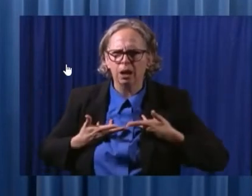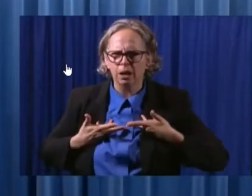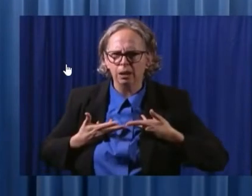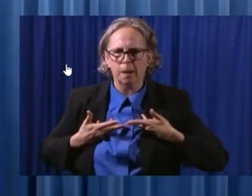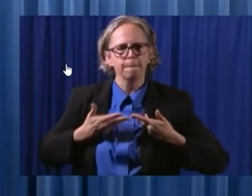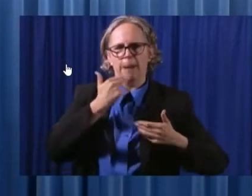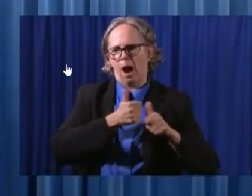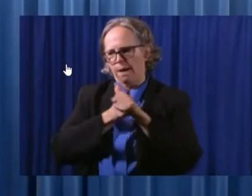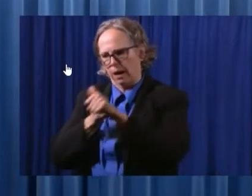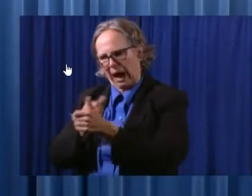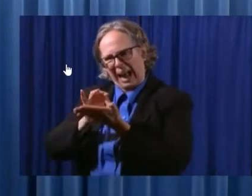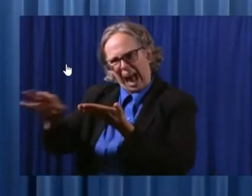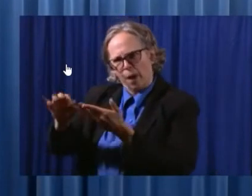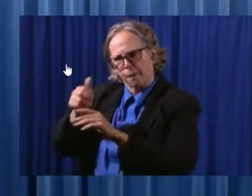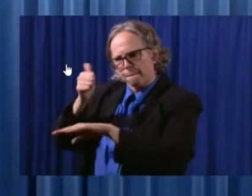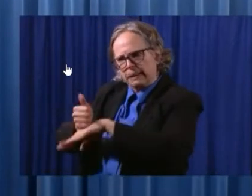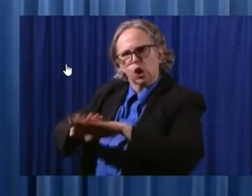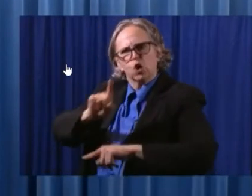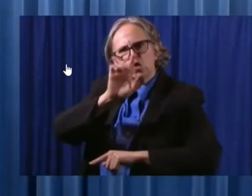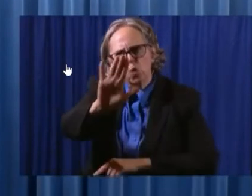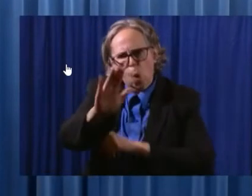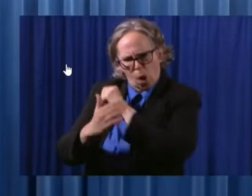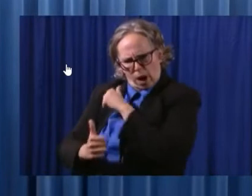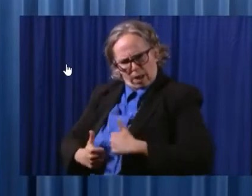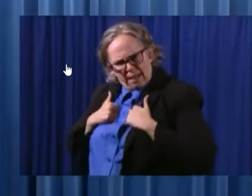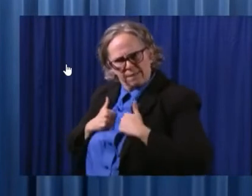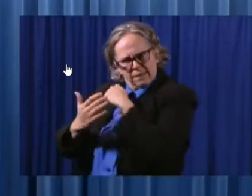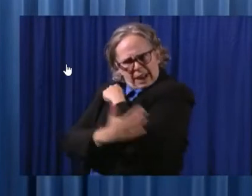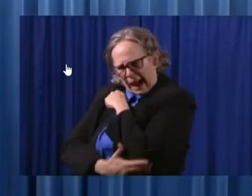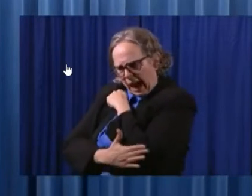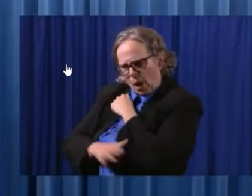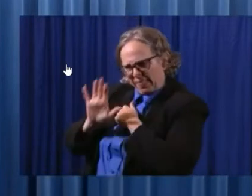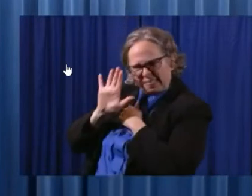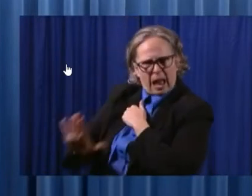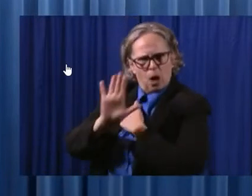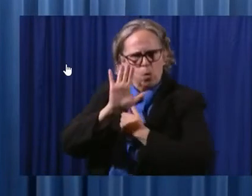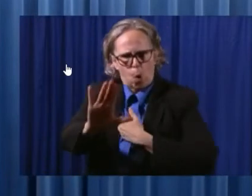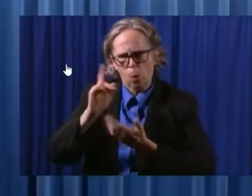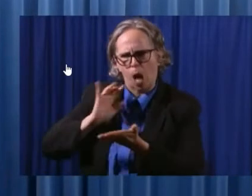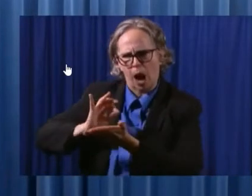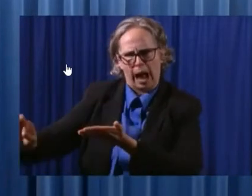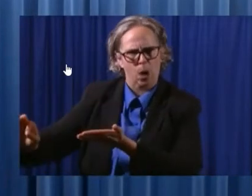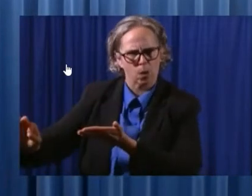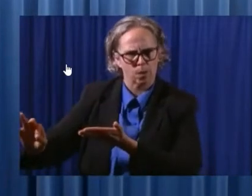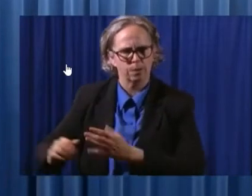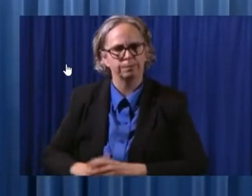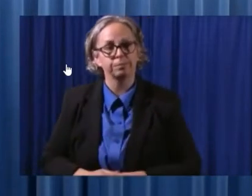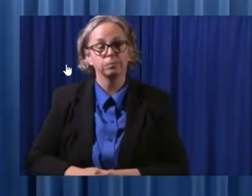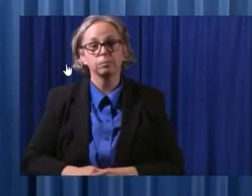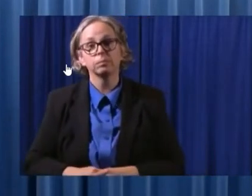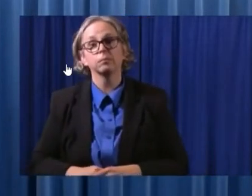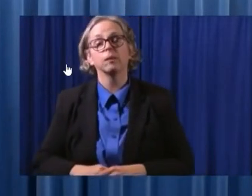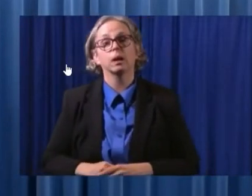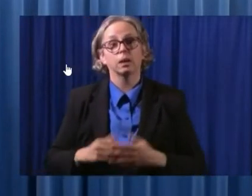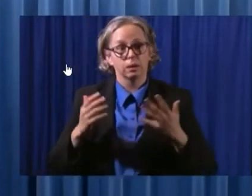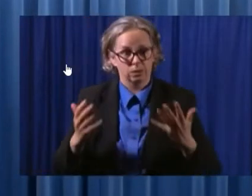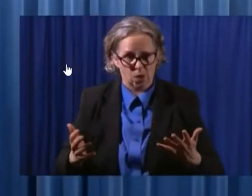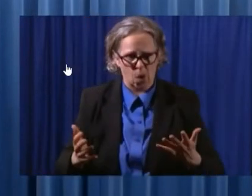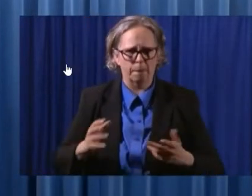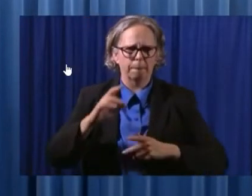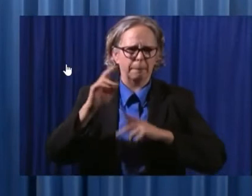not skew the numbers. This measure looks at the county of residence rather than the county of hospitalization, since residents may seek care at hospitals in